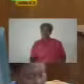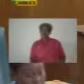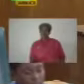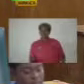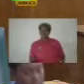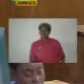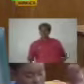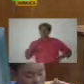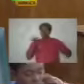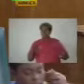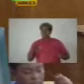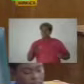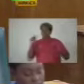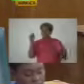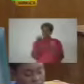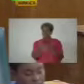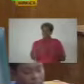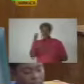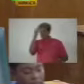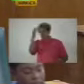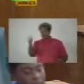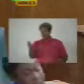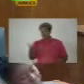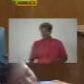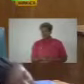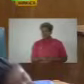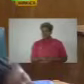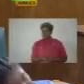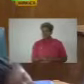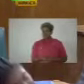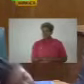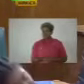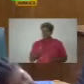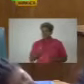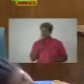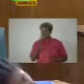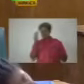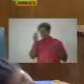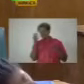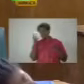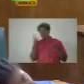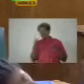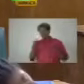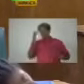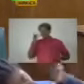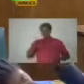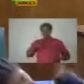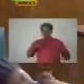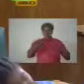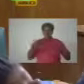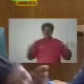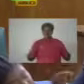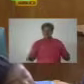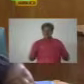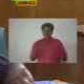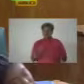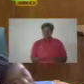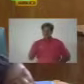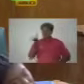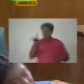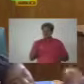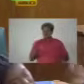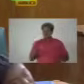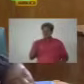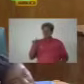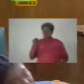and possibly kill the concept. I am concerned because we have already lost one possible zone,